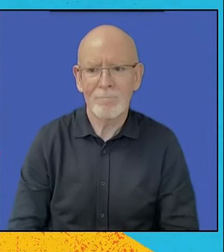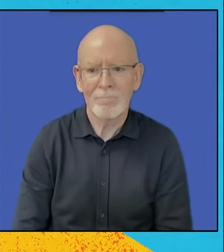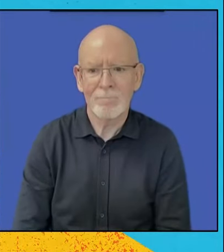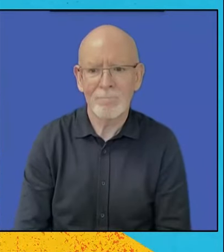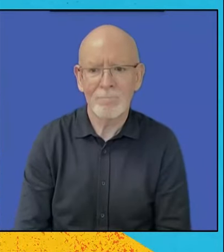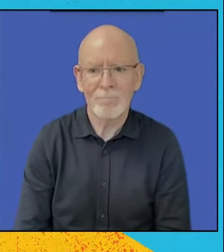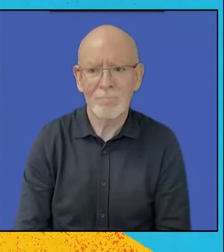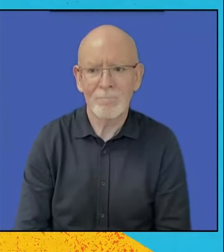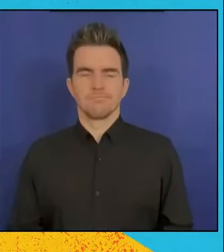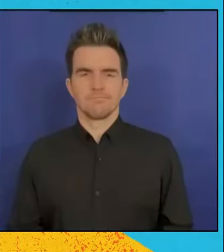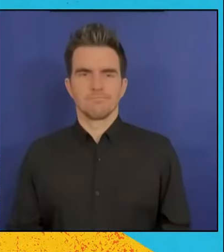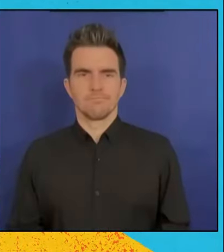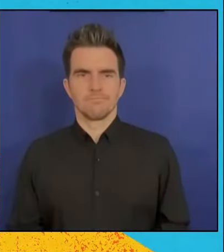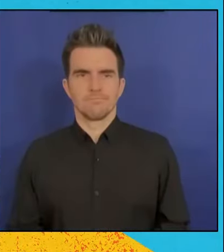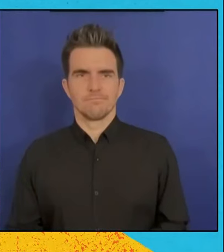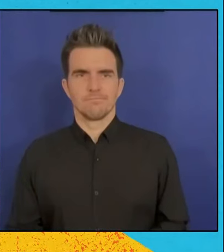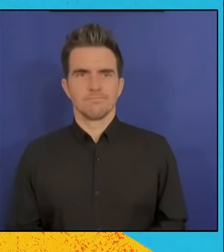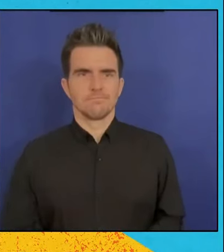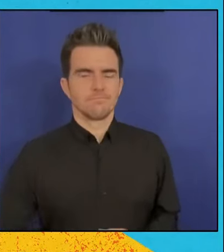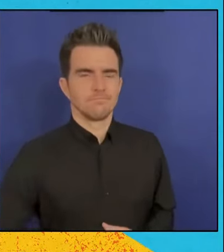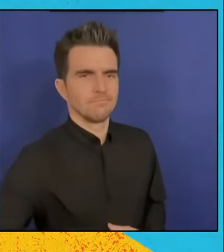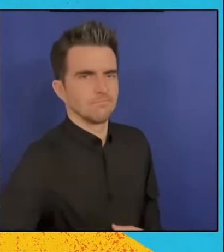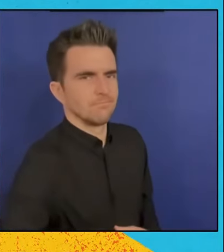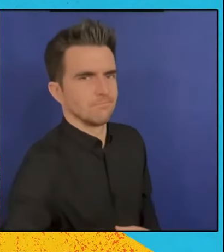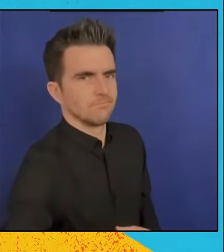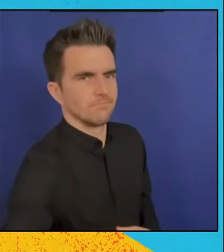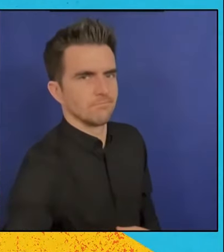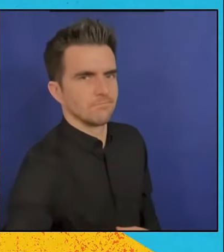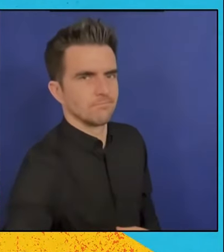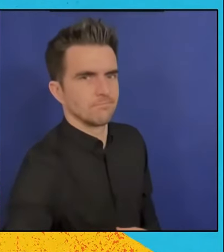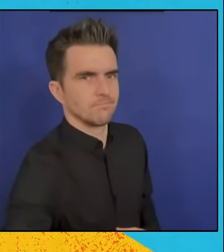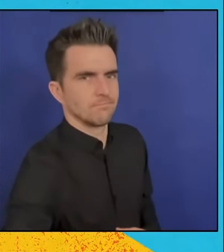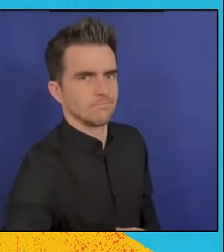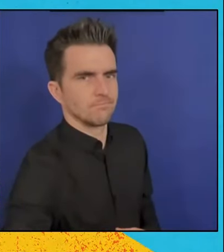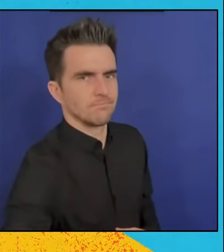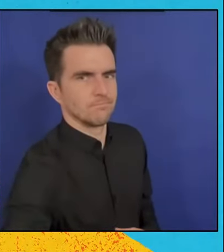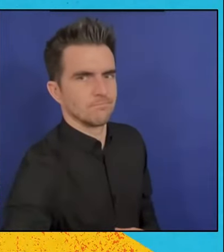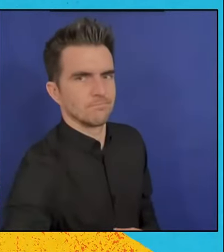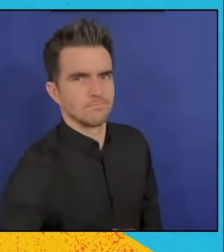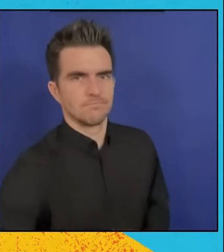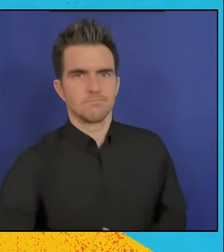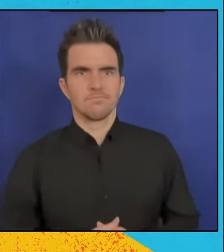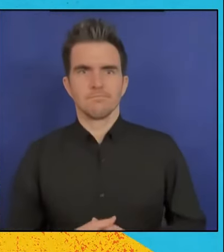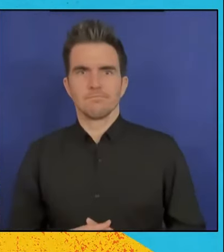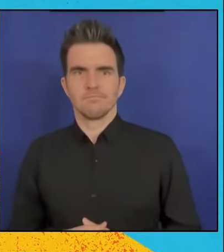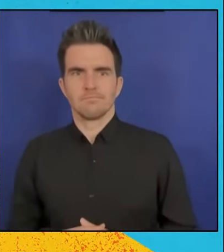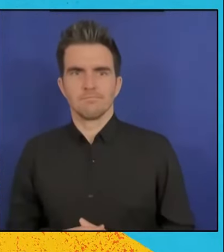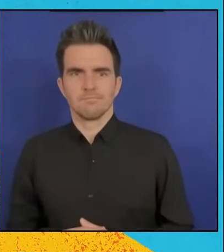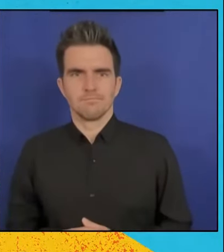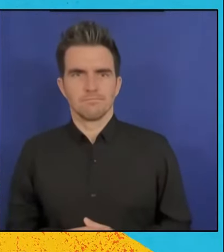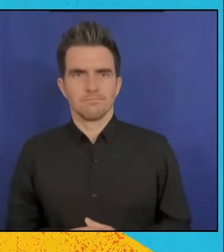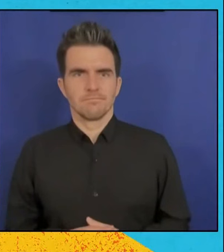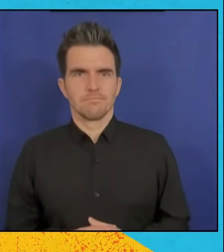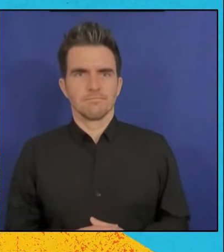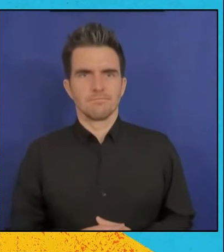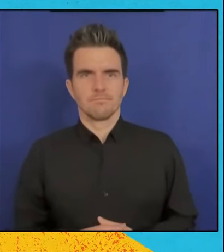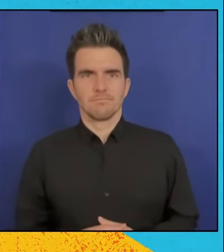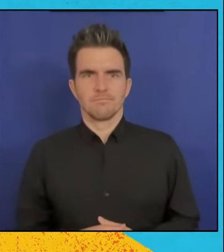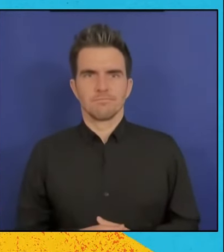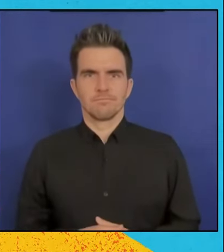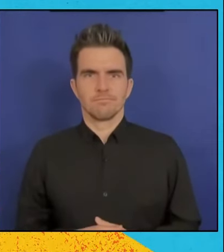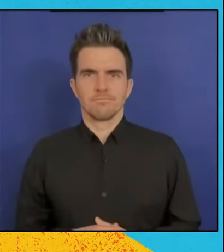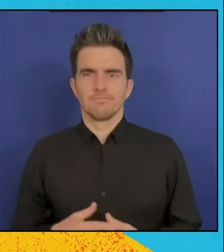pause to allow the podium to be rearranged for a moderated conversation, which will be led by Mr. Sherwin Bryce Peace,